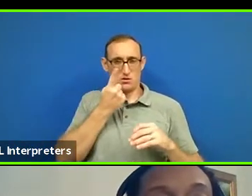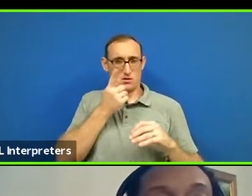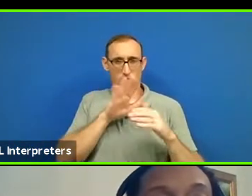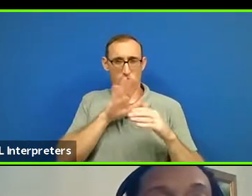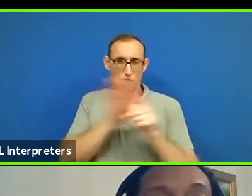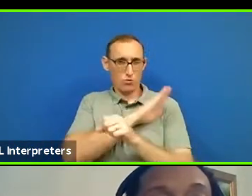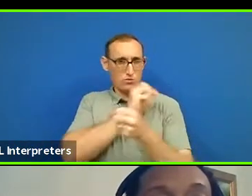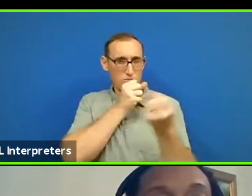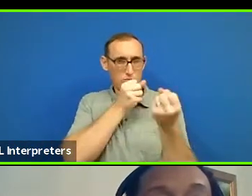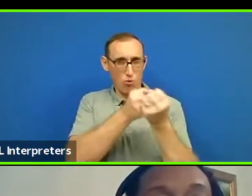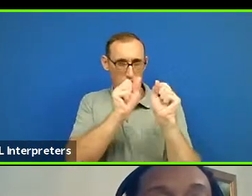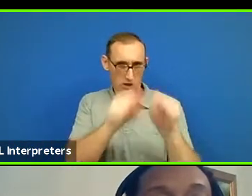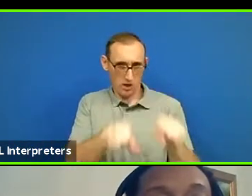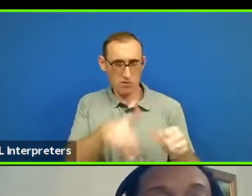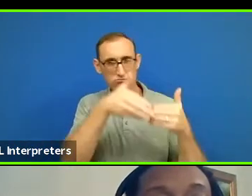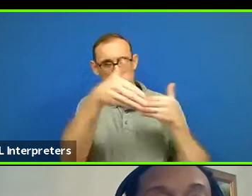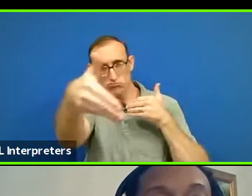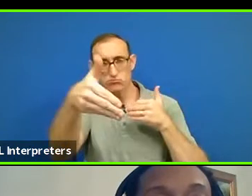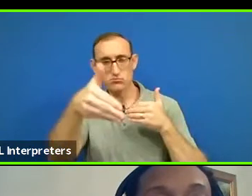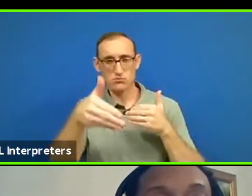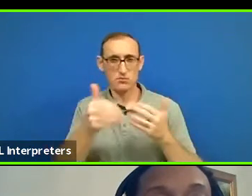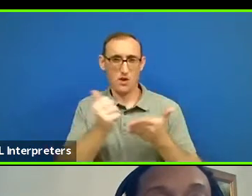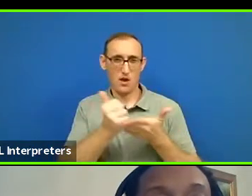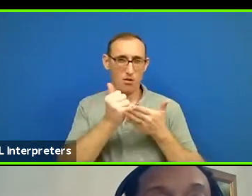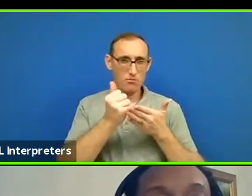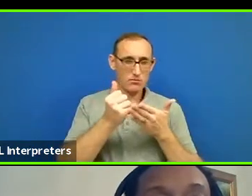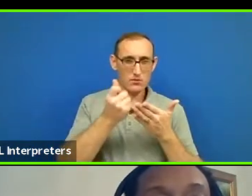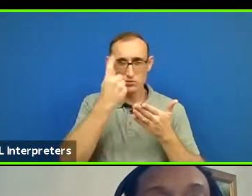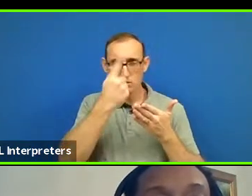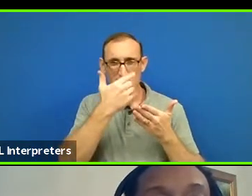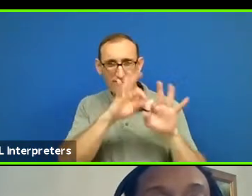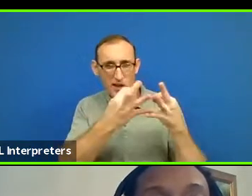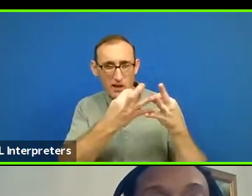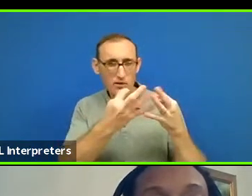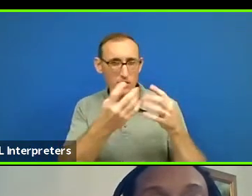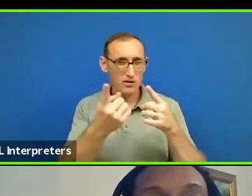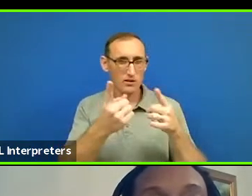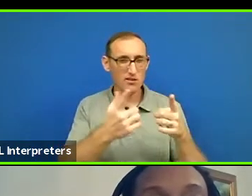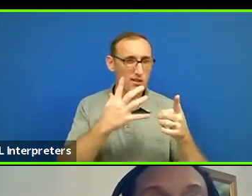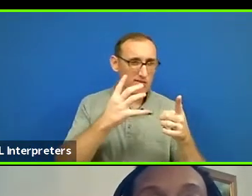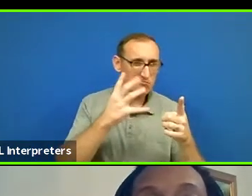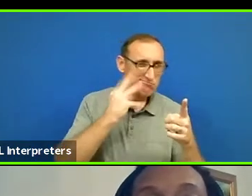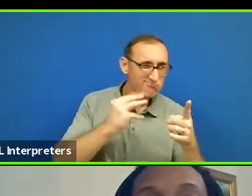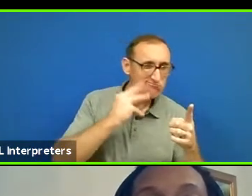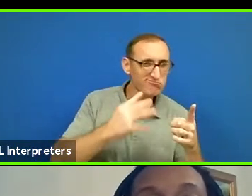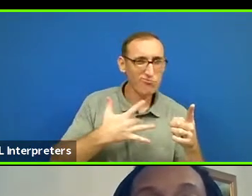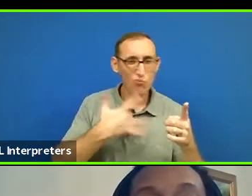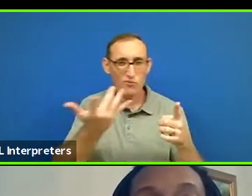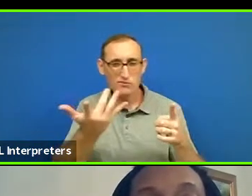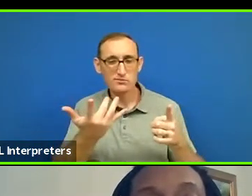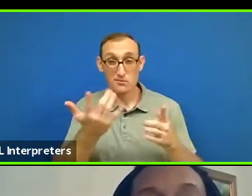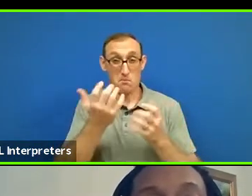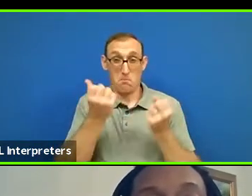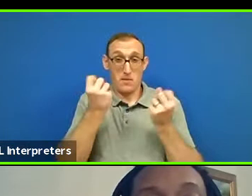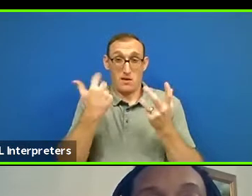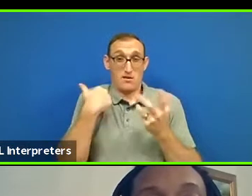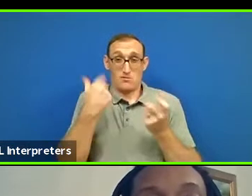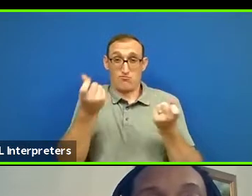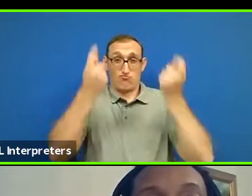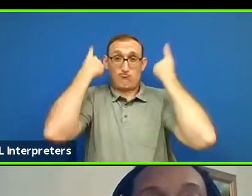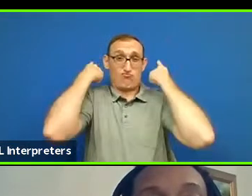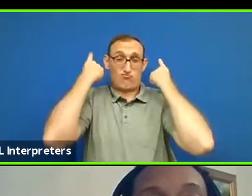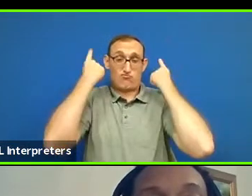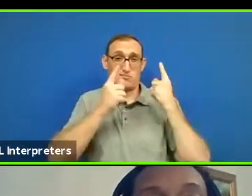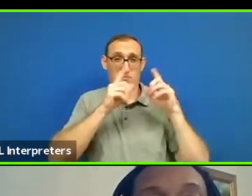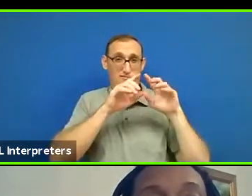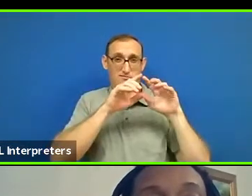And I think many of us don't have any idea sometimes. So, that's a possibility in terms of professional development, is knowing